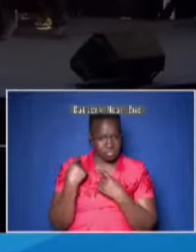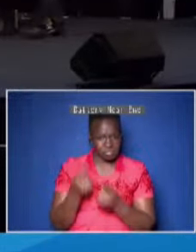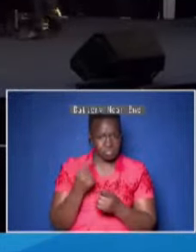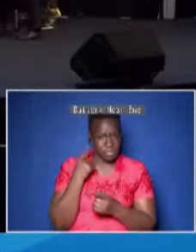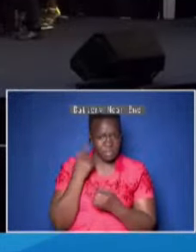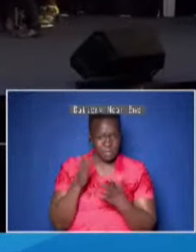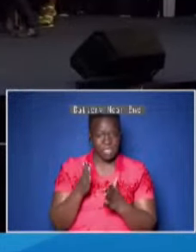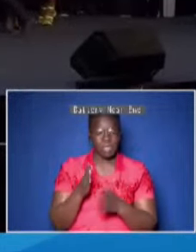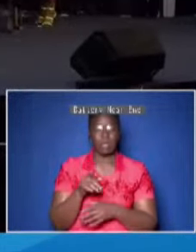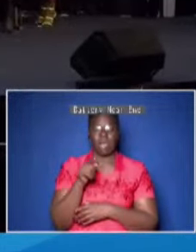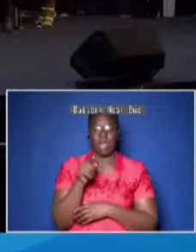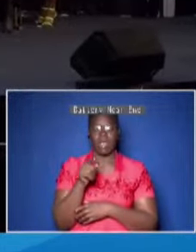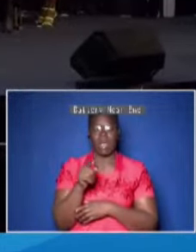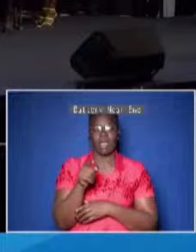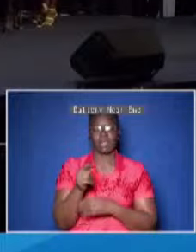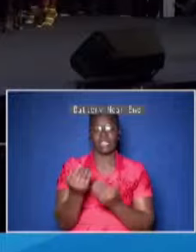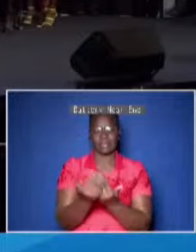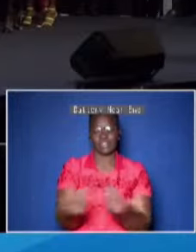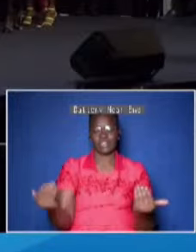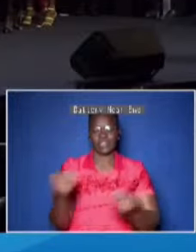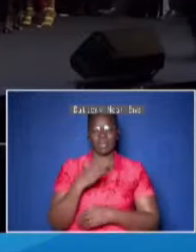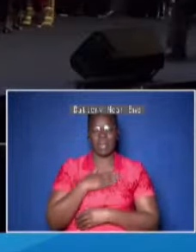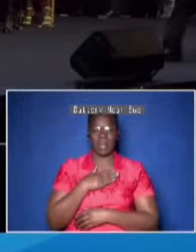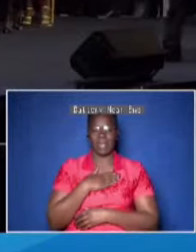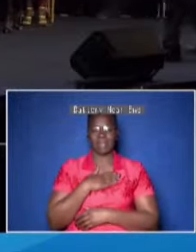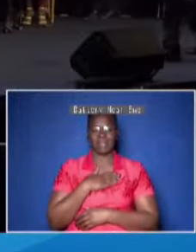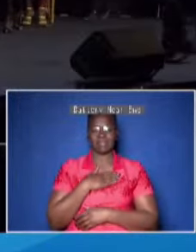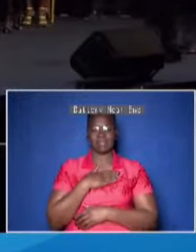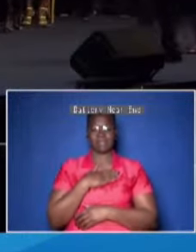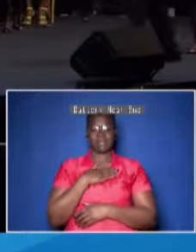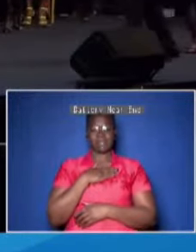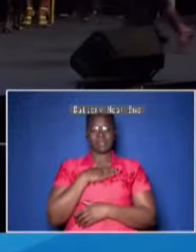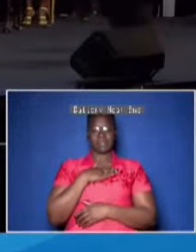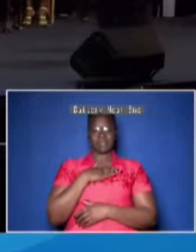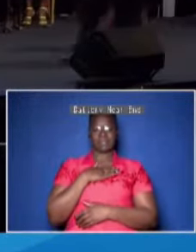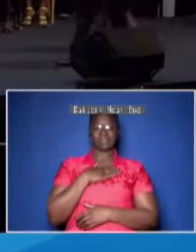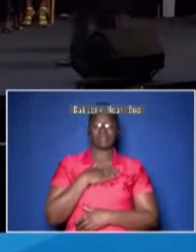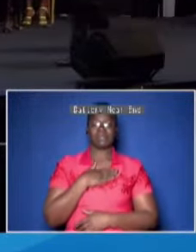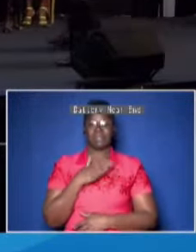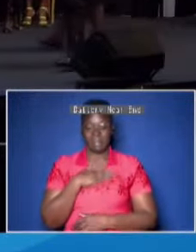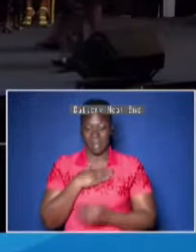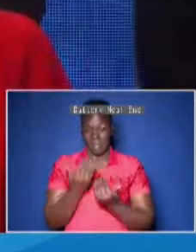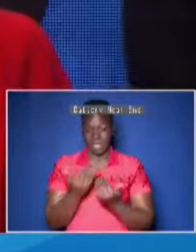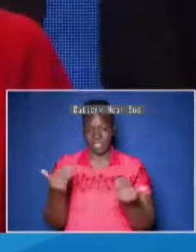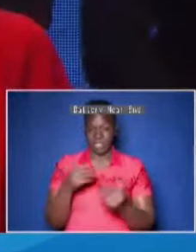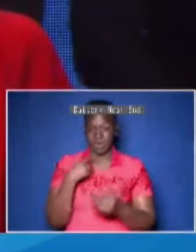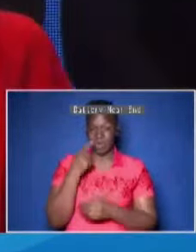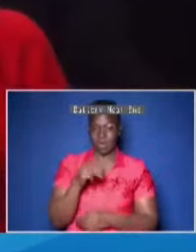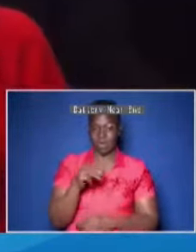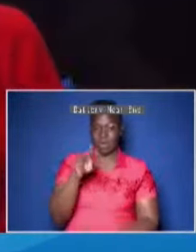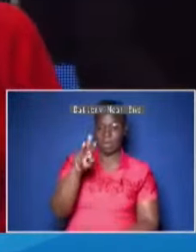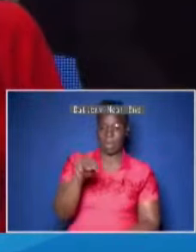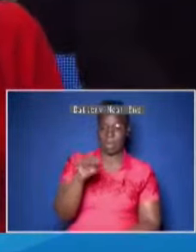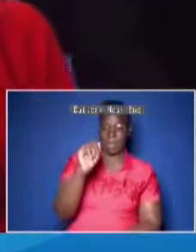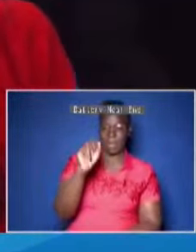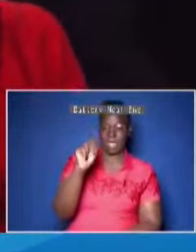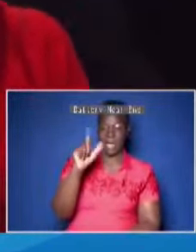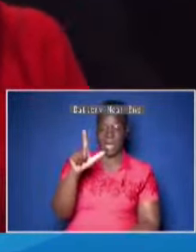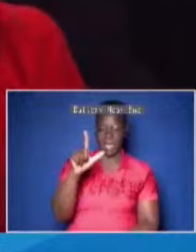my children Michael and Jessica are my children Michael